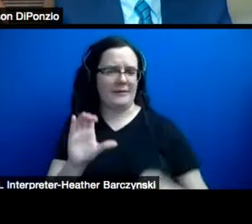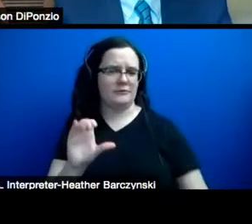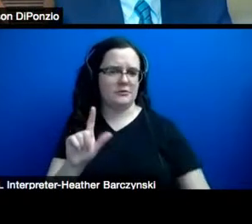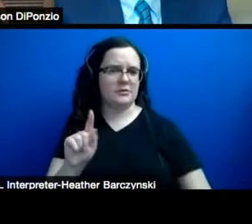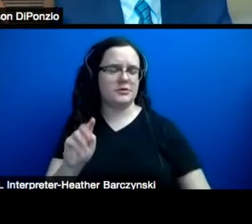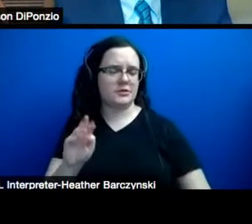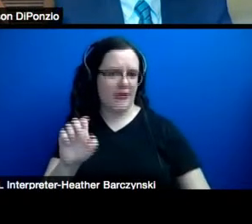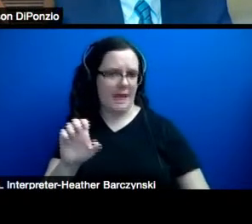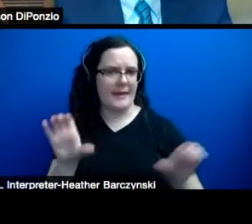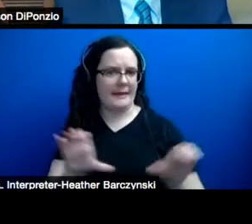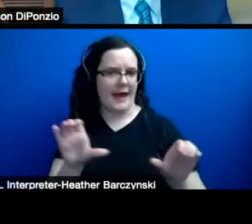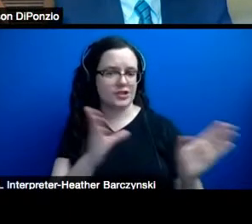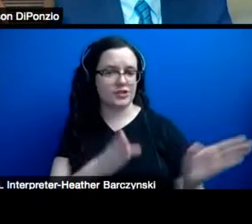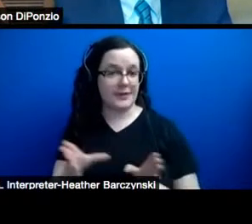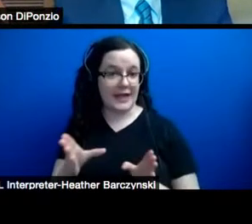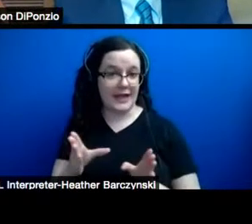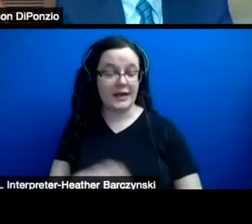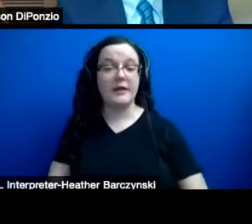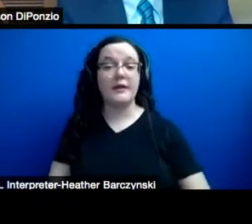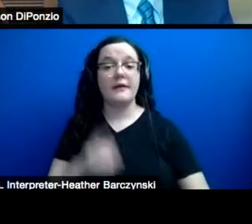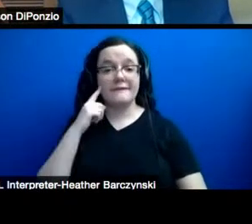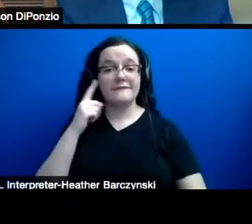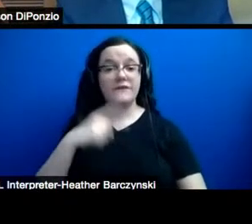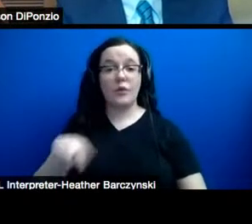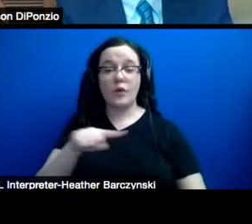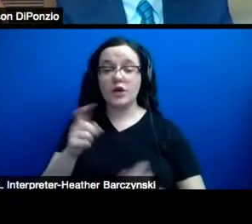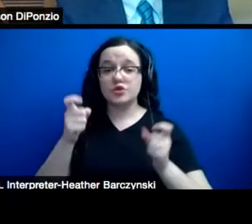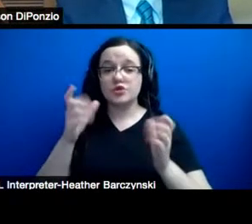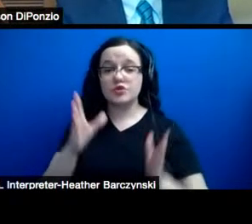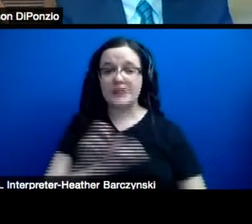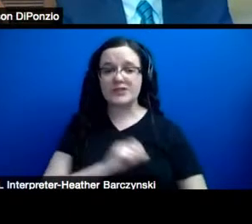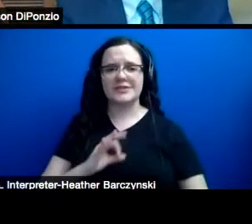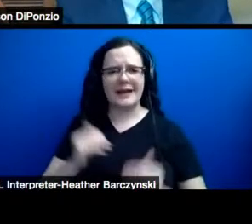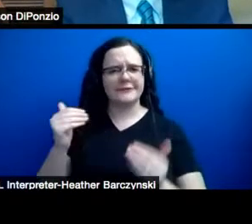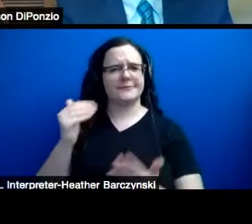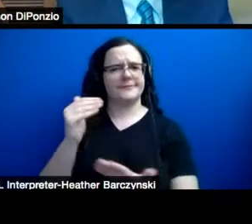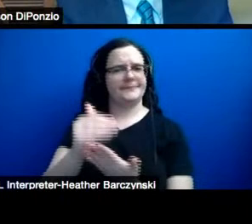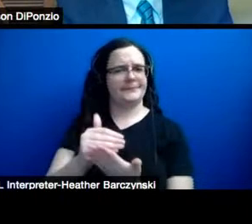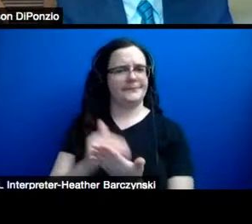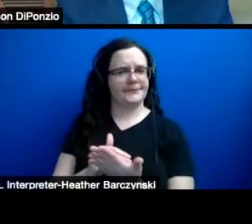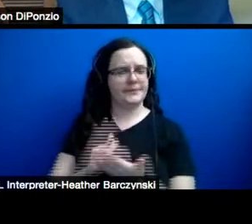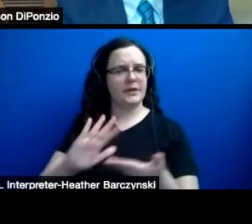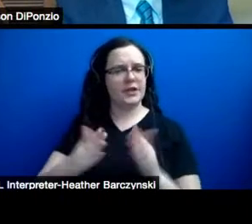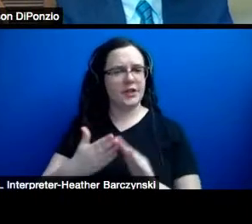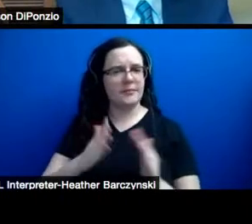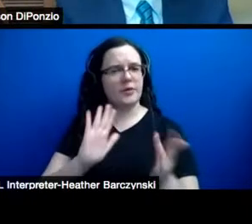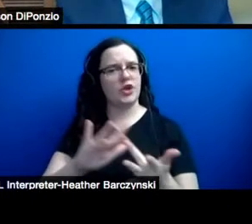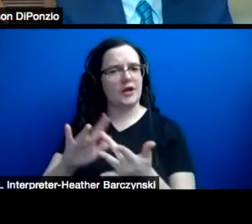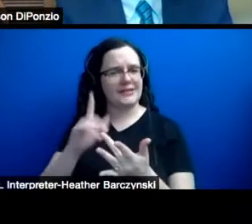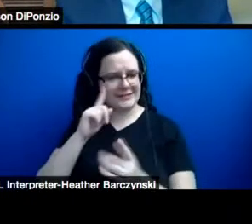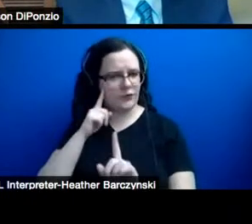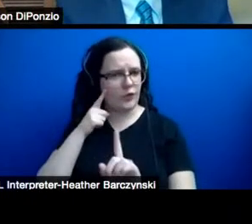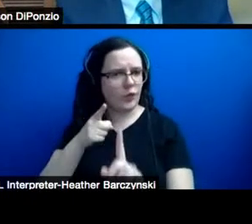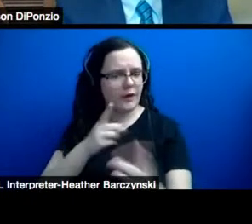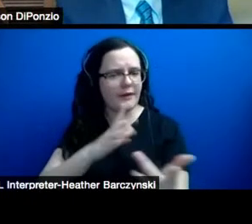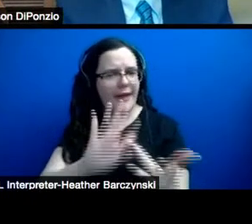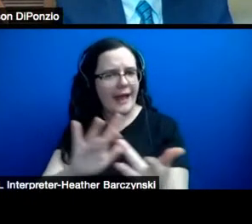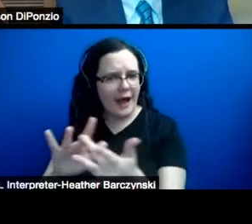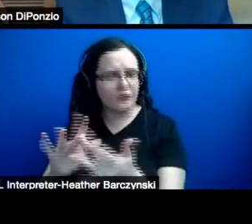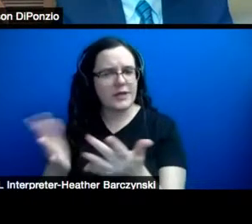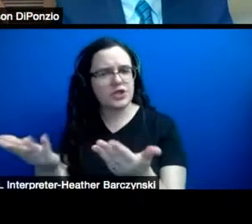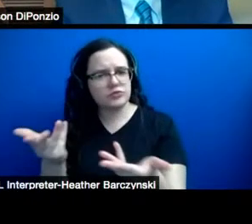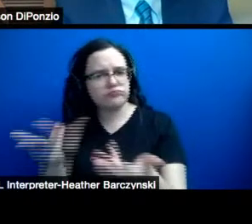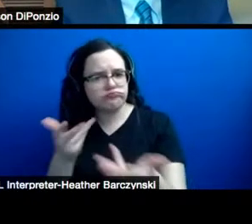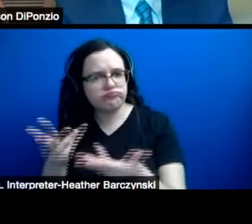staff, and to compile a list of community contacts for targeted outreach, engagement, and input on